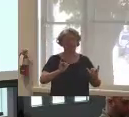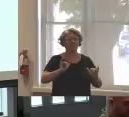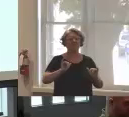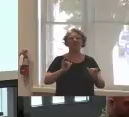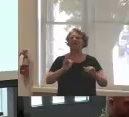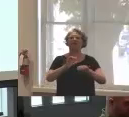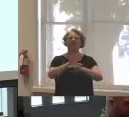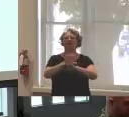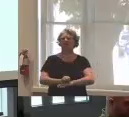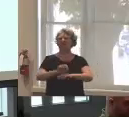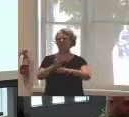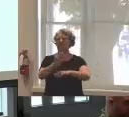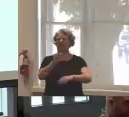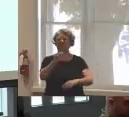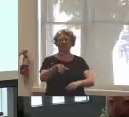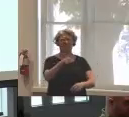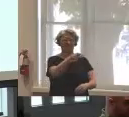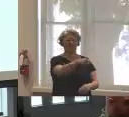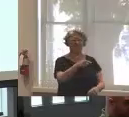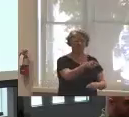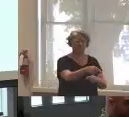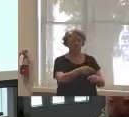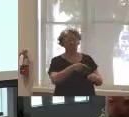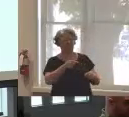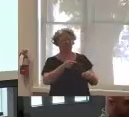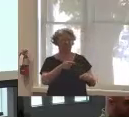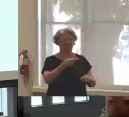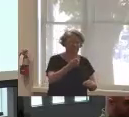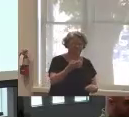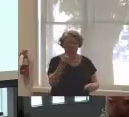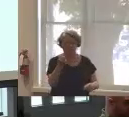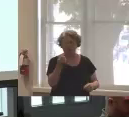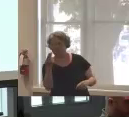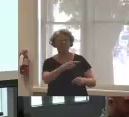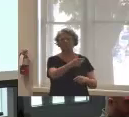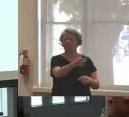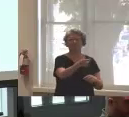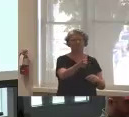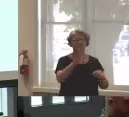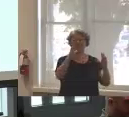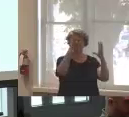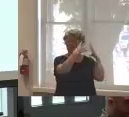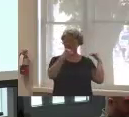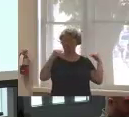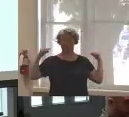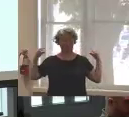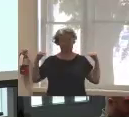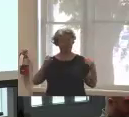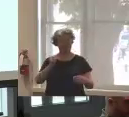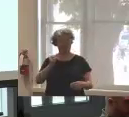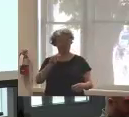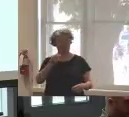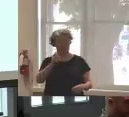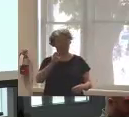your default. Using they, them as a pronoun in our English language can date back to the time of Shakespeare. Even Shakespeare used they, them as